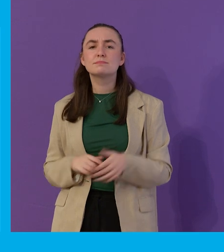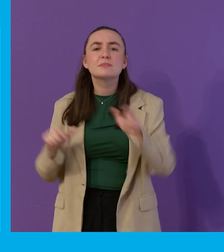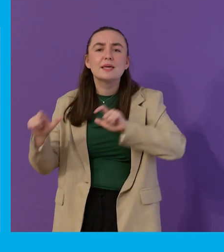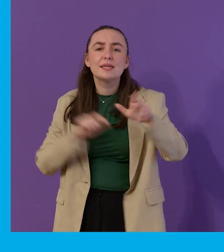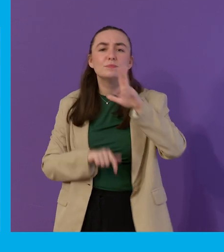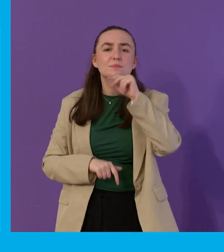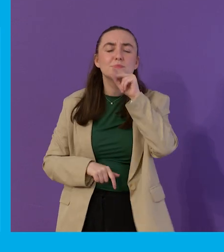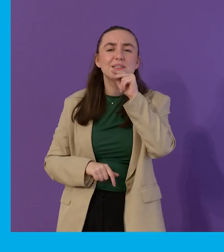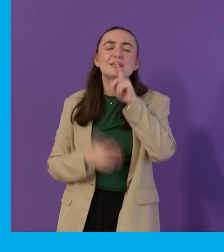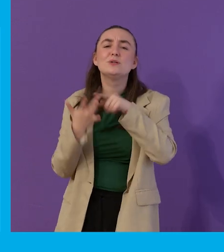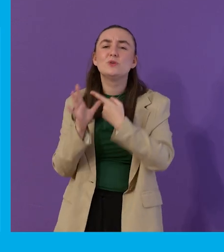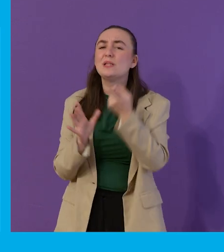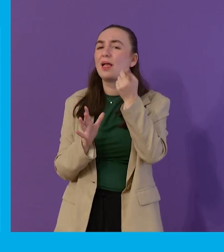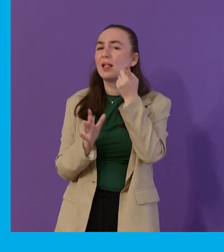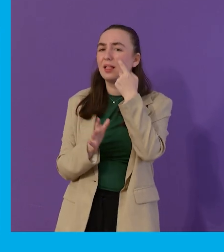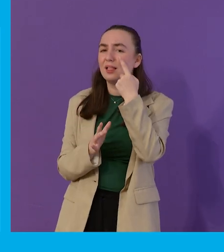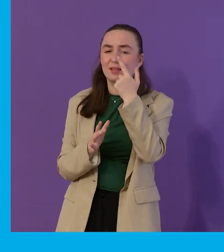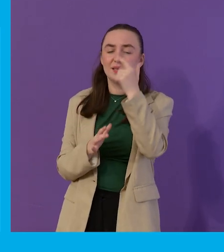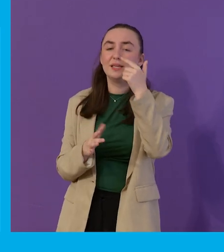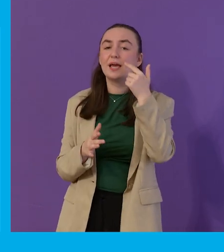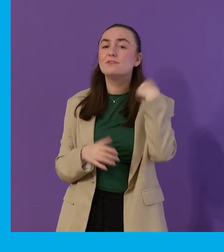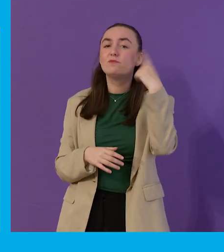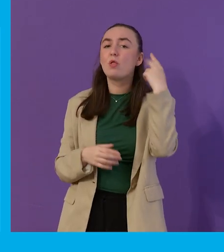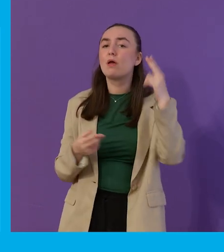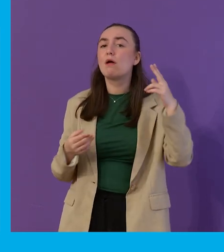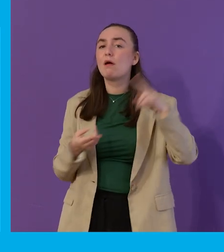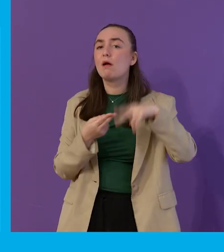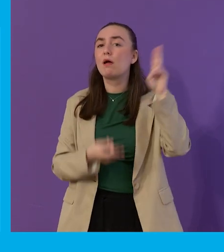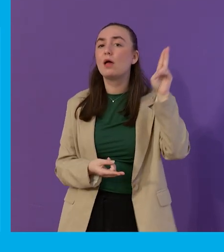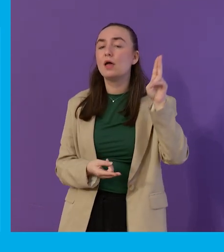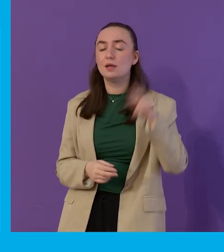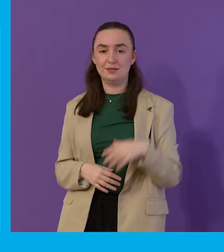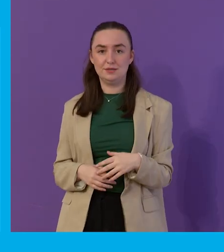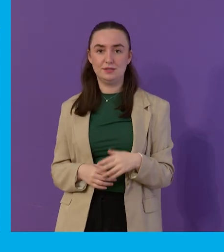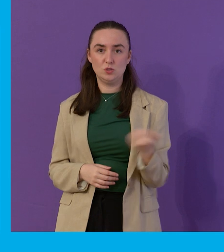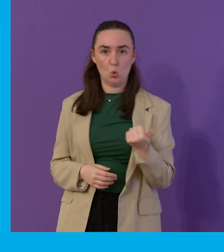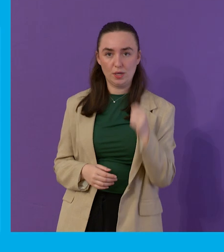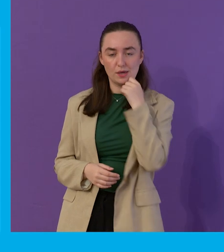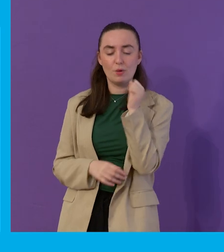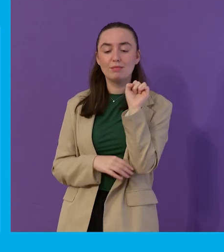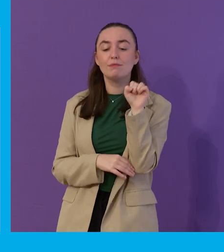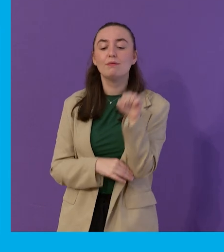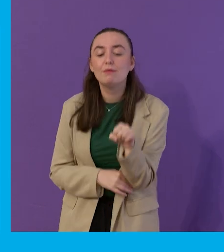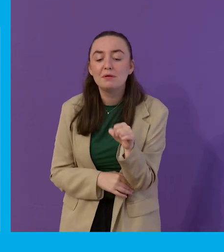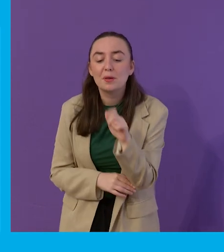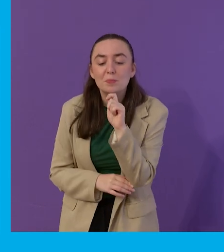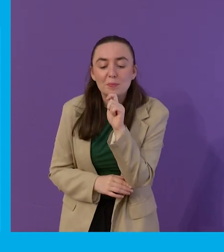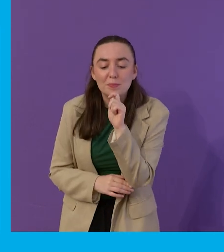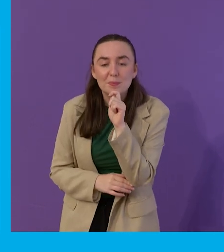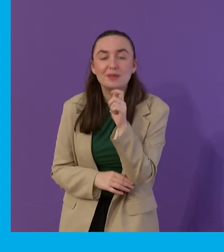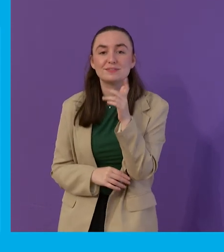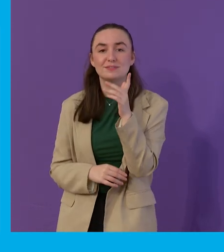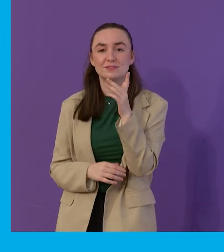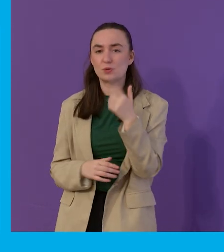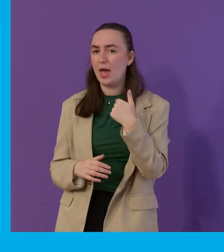speaking, and we'll see if we can get your volume turned up. Okay, I'll lean in a bit as well. So, look, I don't disagree